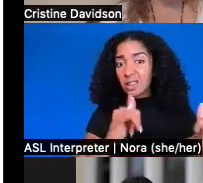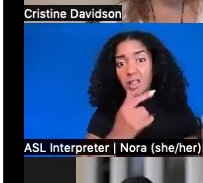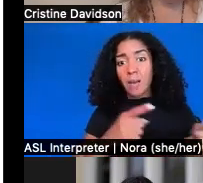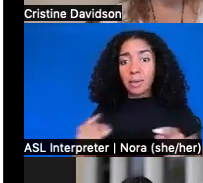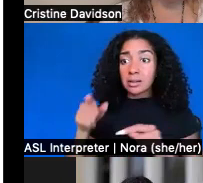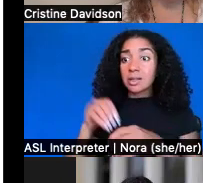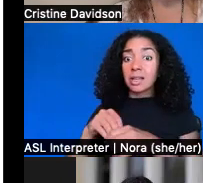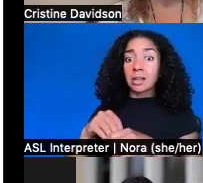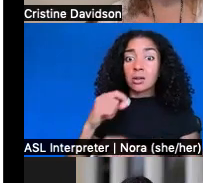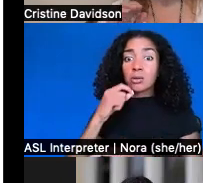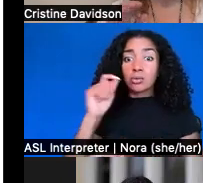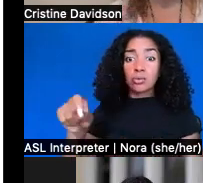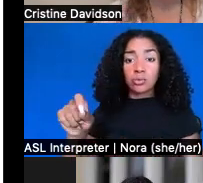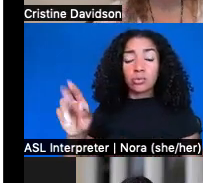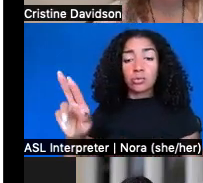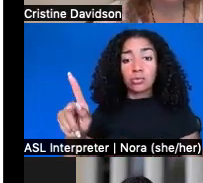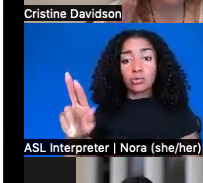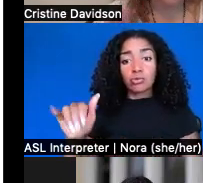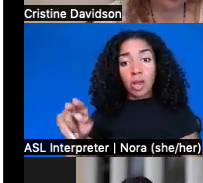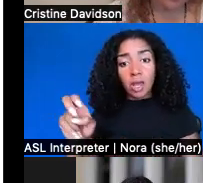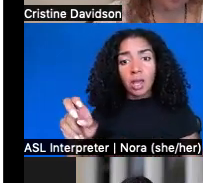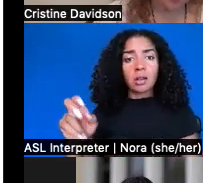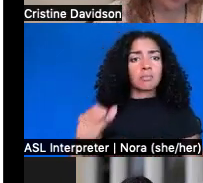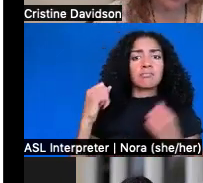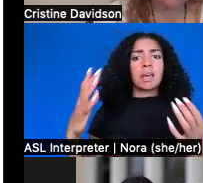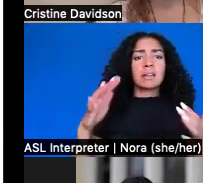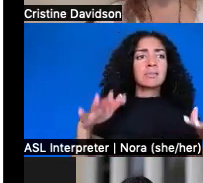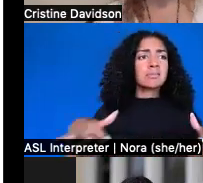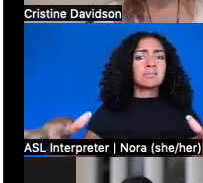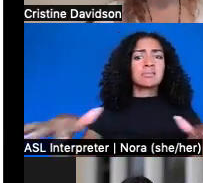in, so many places.